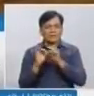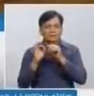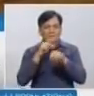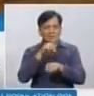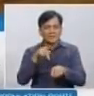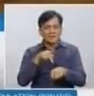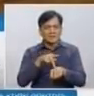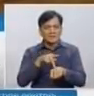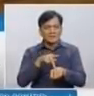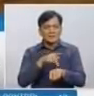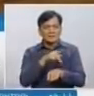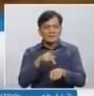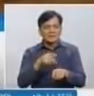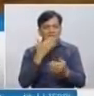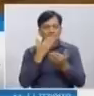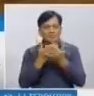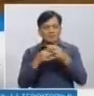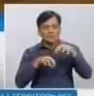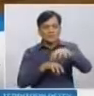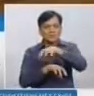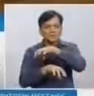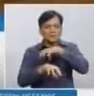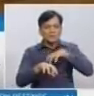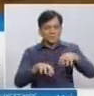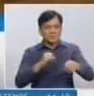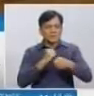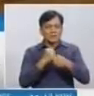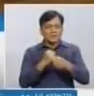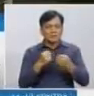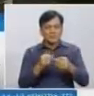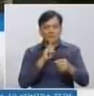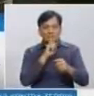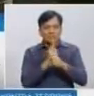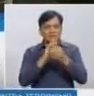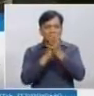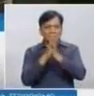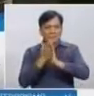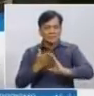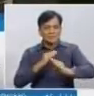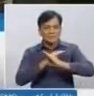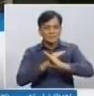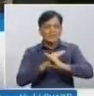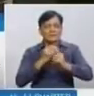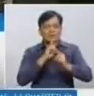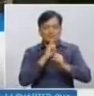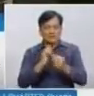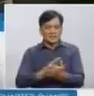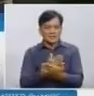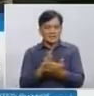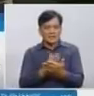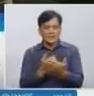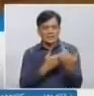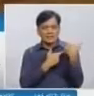country and our good neighbors to make regional peace and security our shared